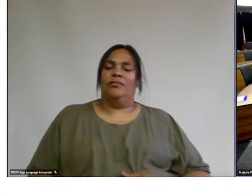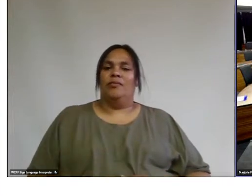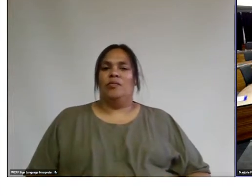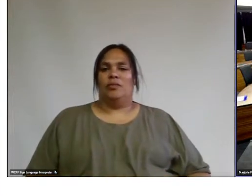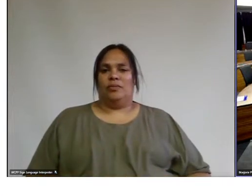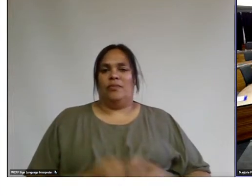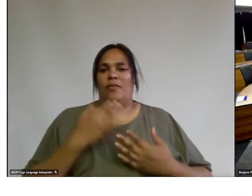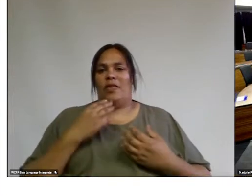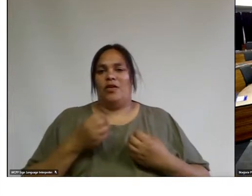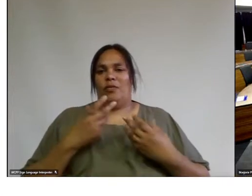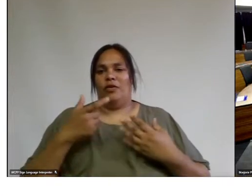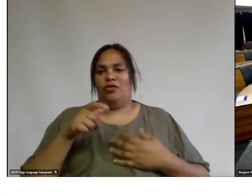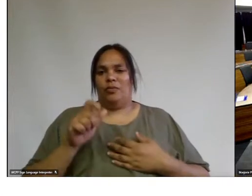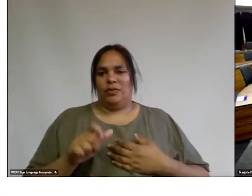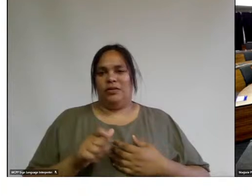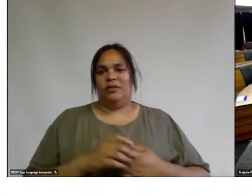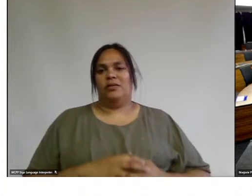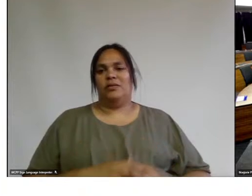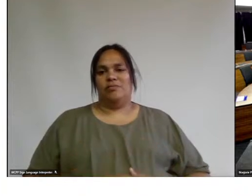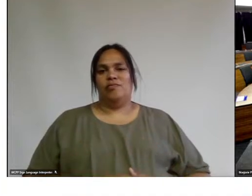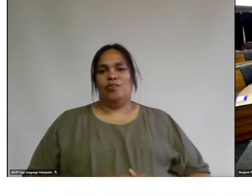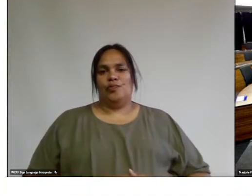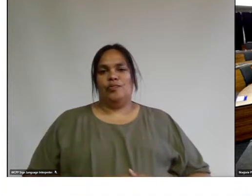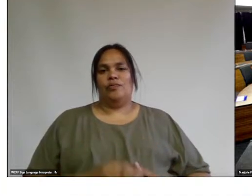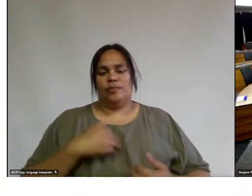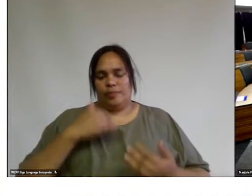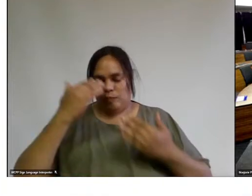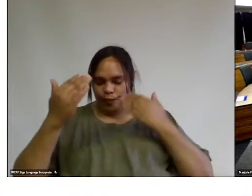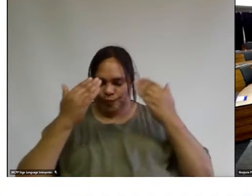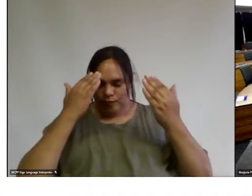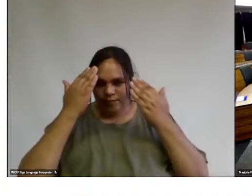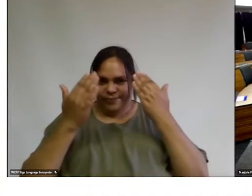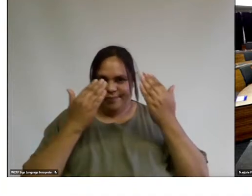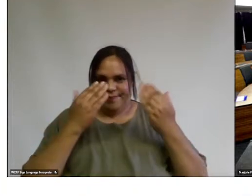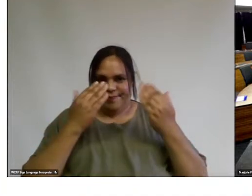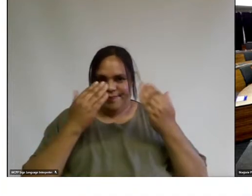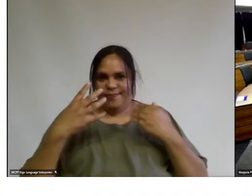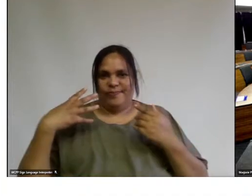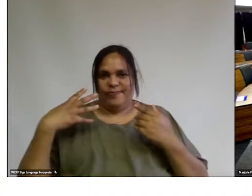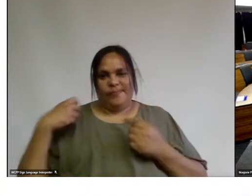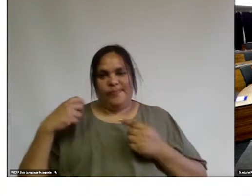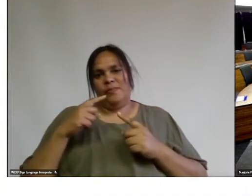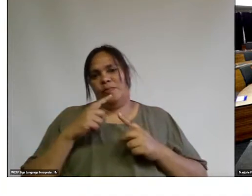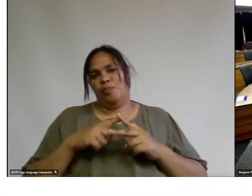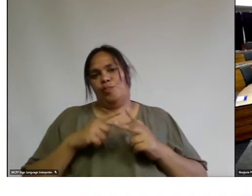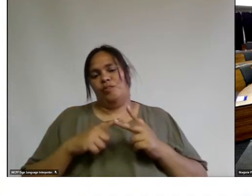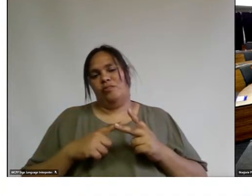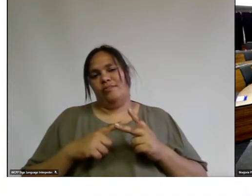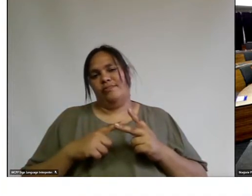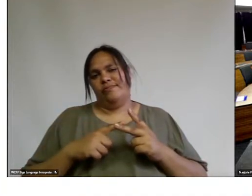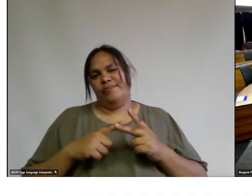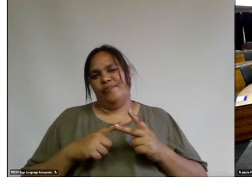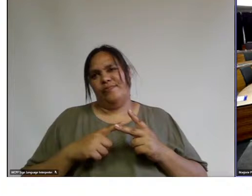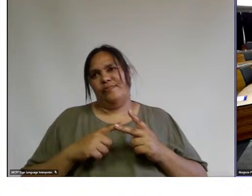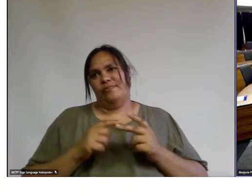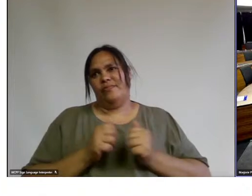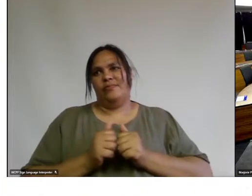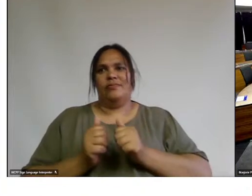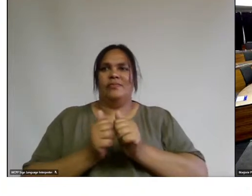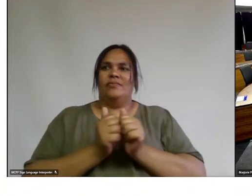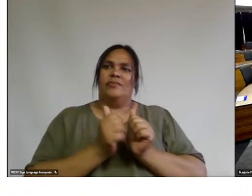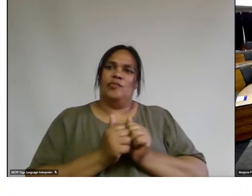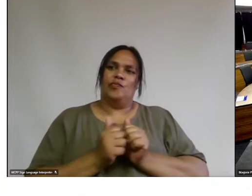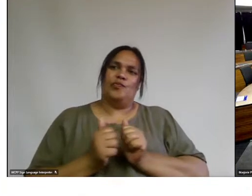Thank you very much, Chair, and my greetings to the Minister and to the department colleagues.